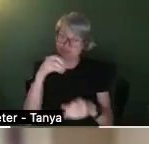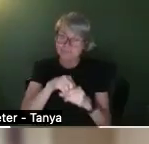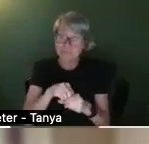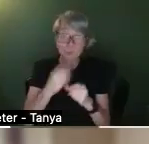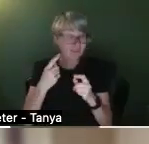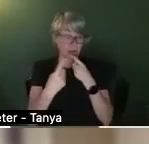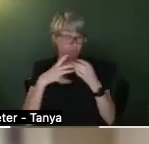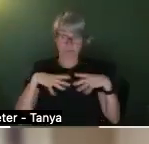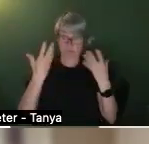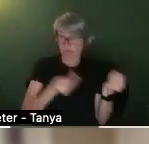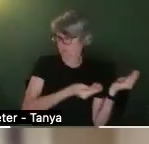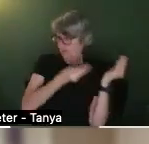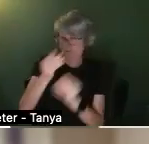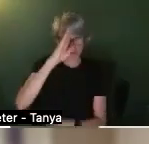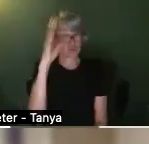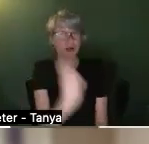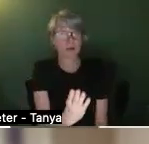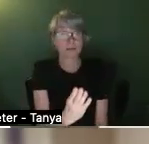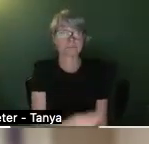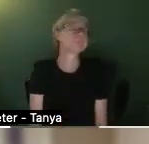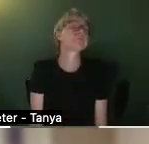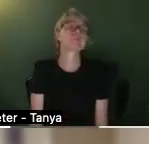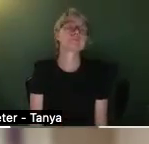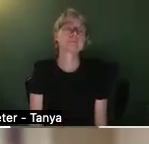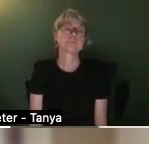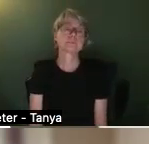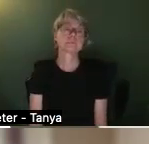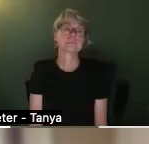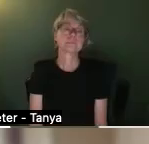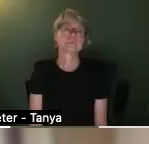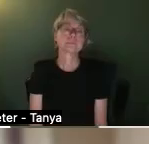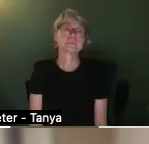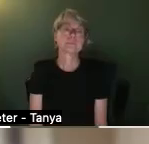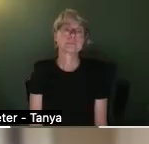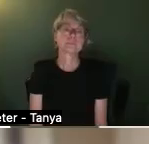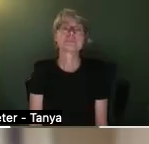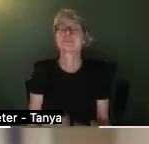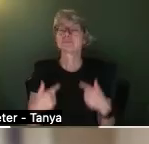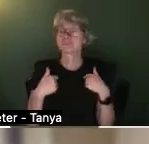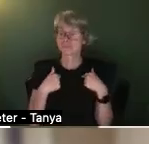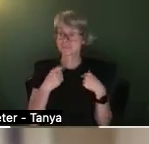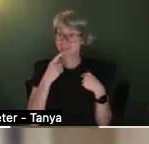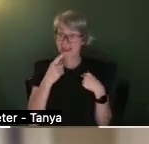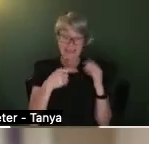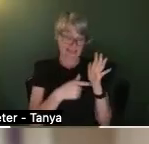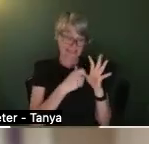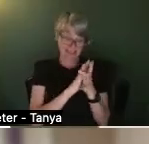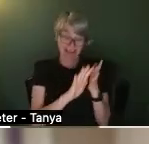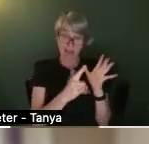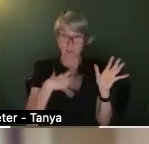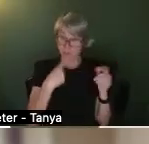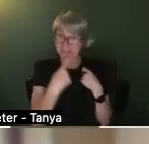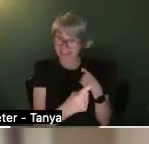to include some intellectual disability content in your programs. So I'll end with a message that Tali wanted to share.